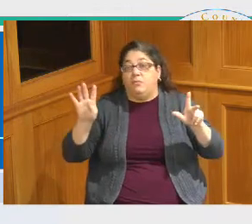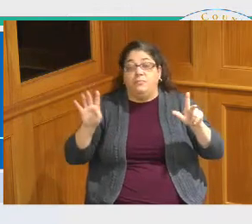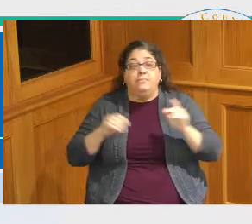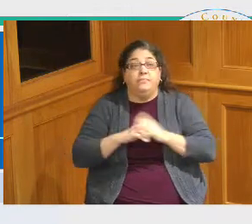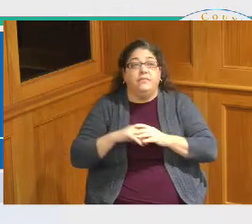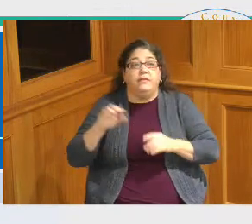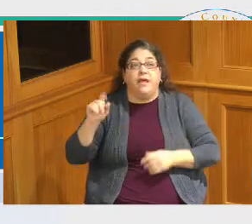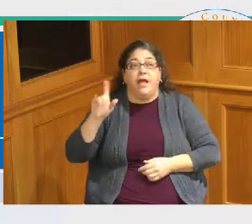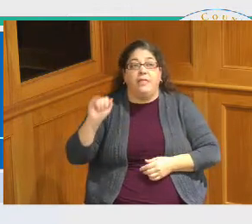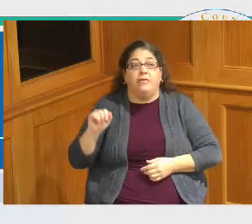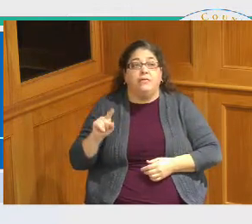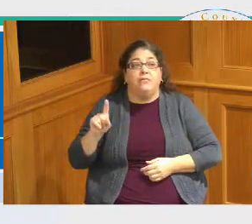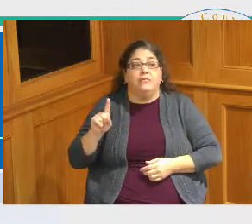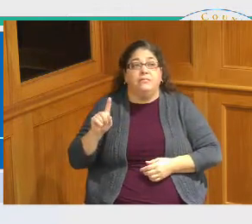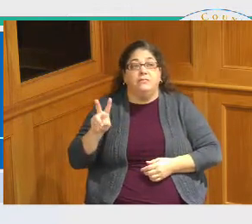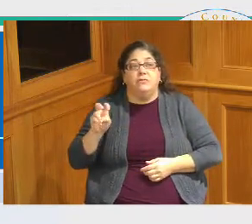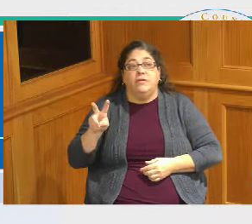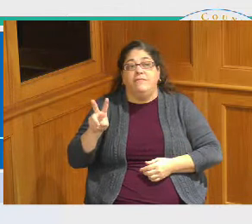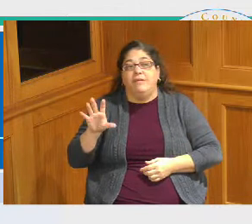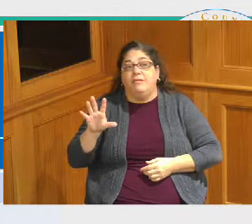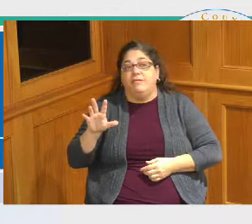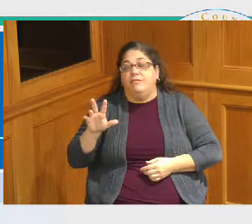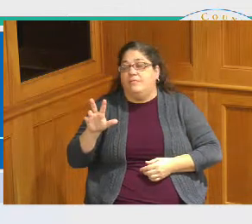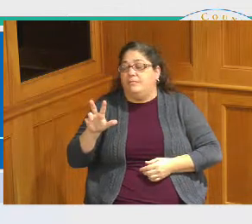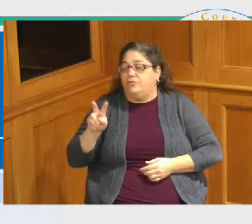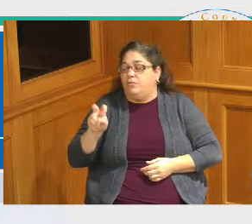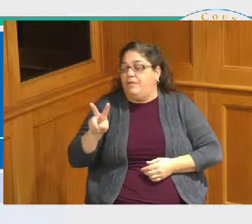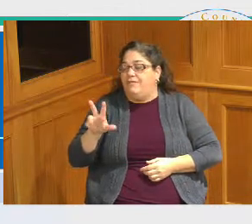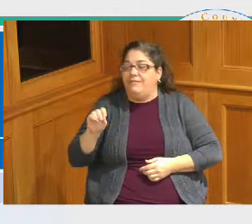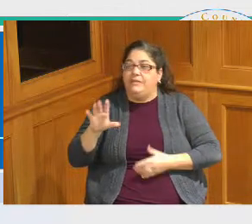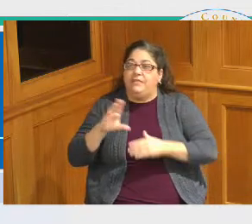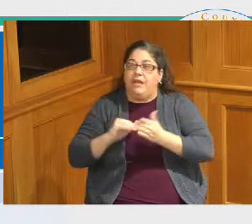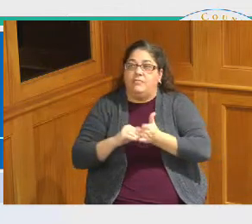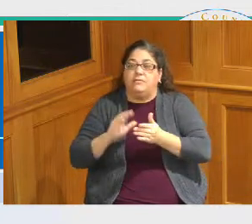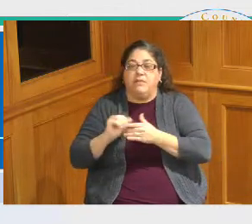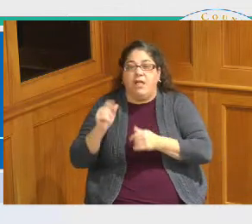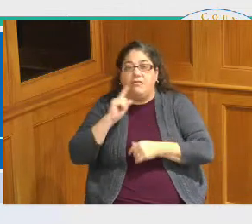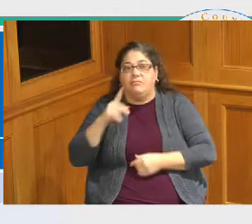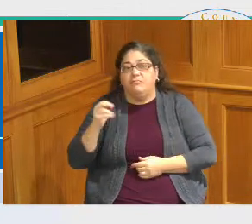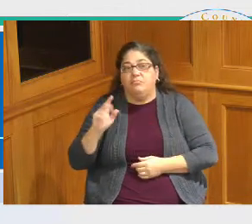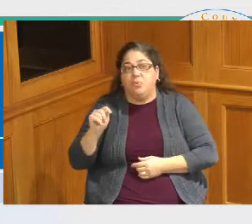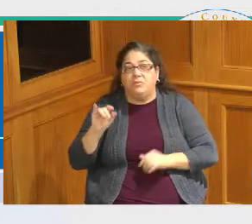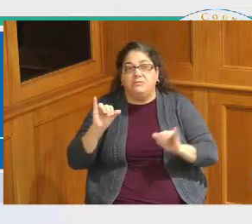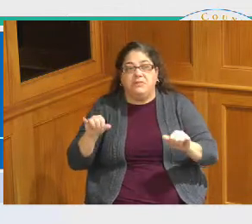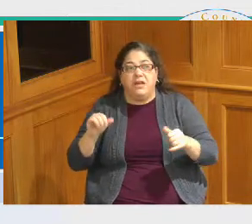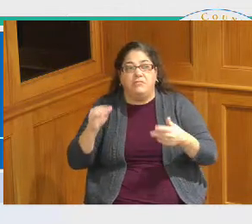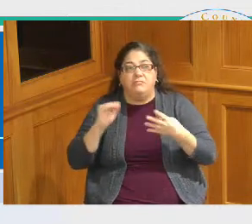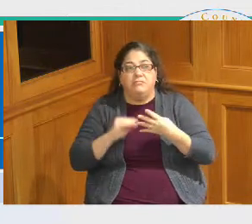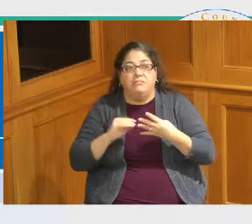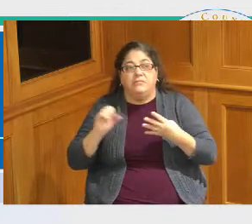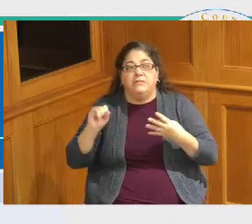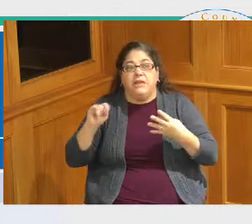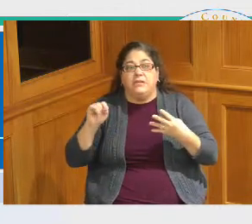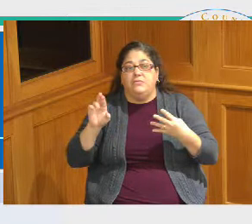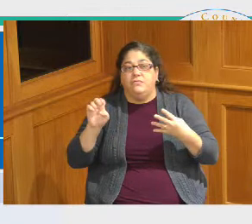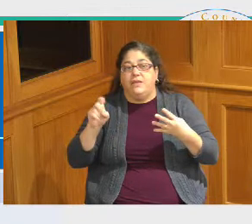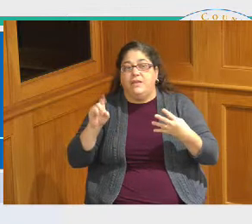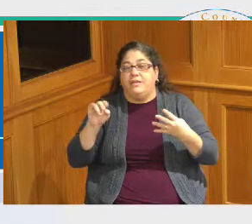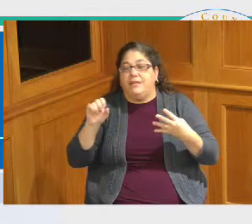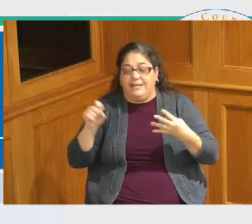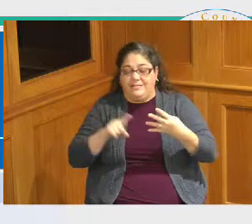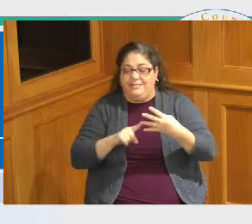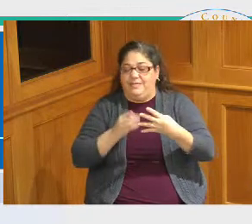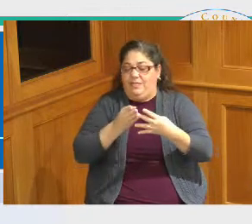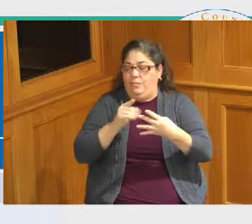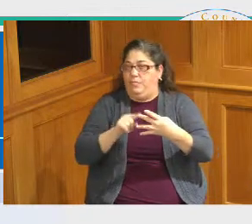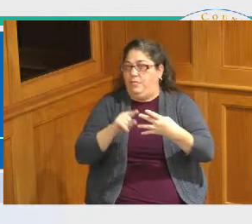about a $250,000 increase in their contract. The port remains the same. The site readiness program through the port, again, this